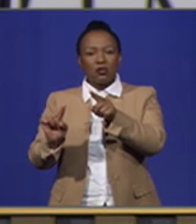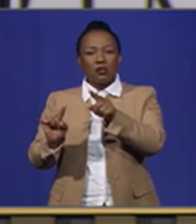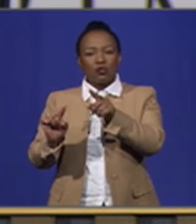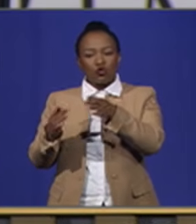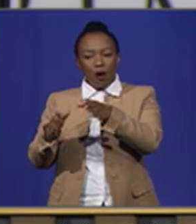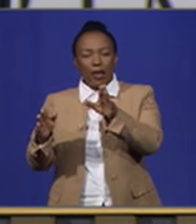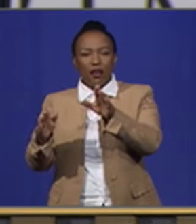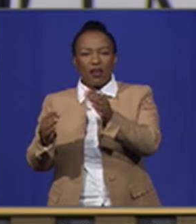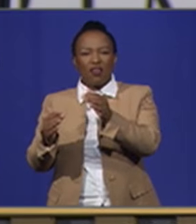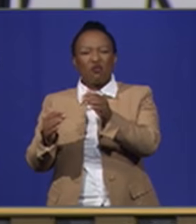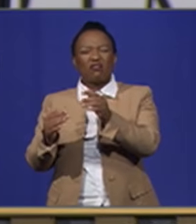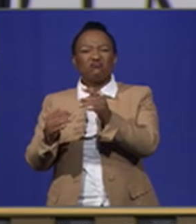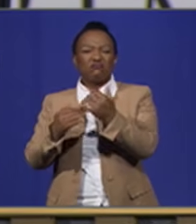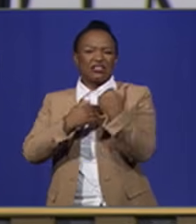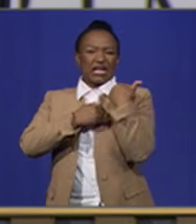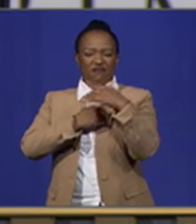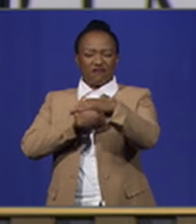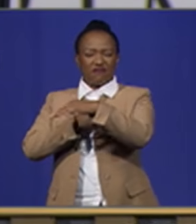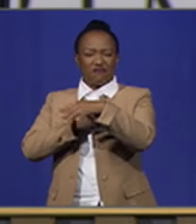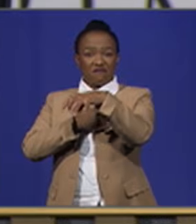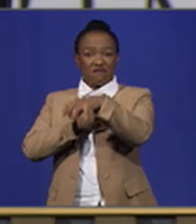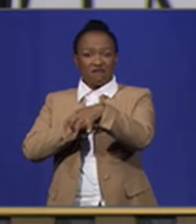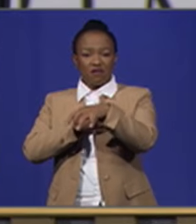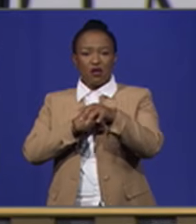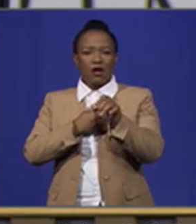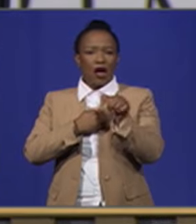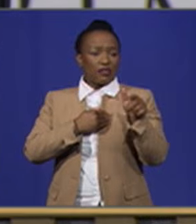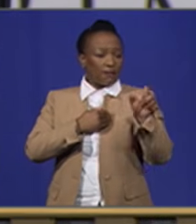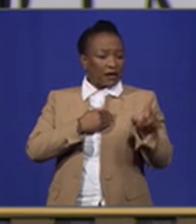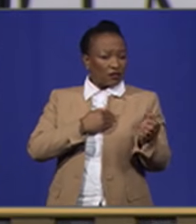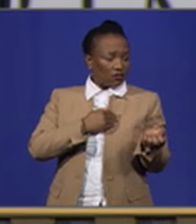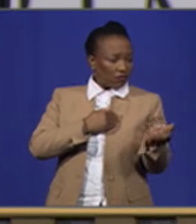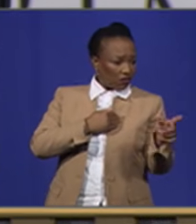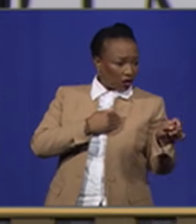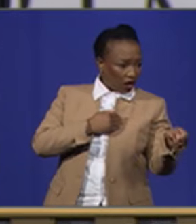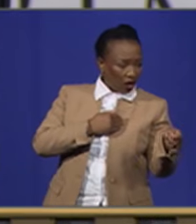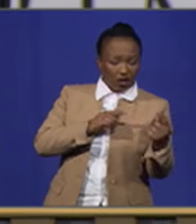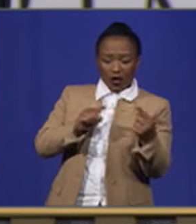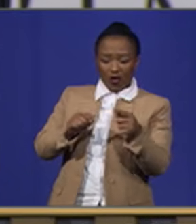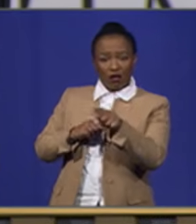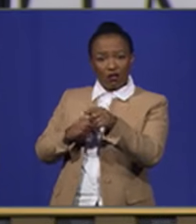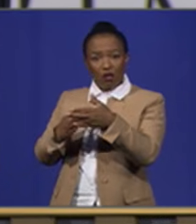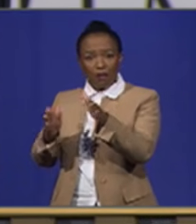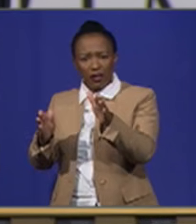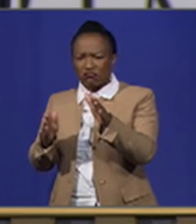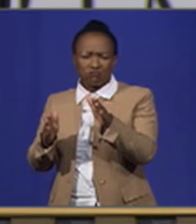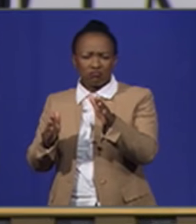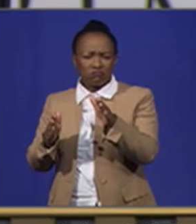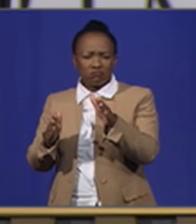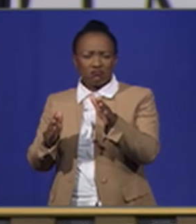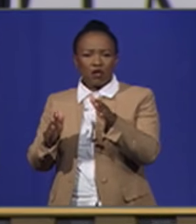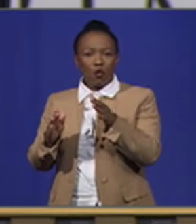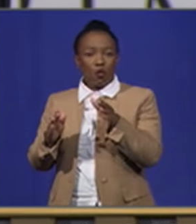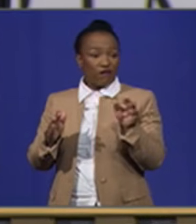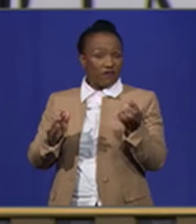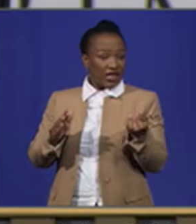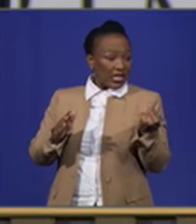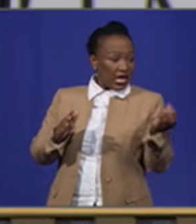anybody under his command to go into that facility, because he will never be able to account for